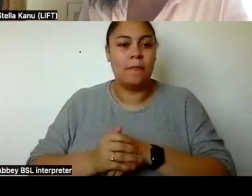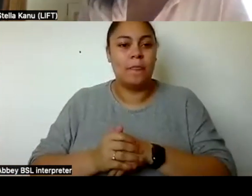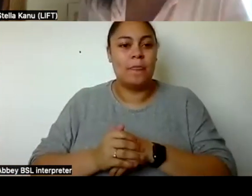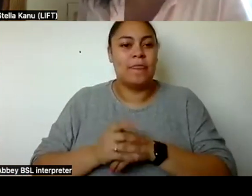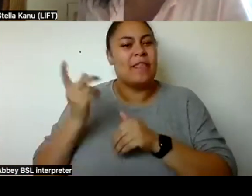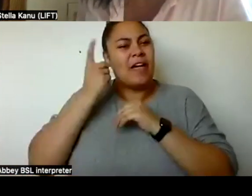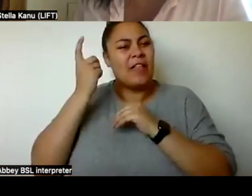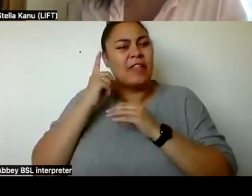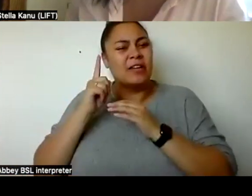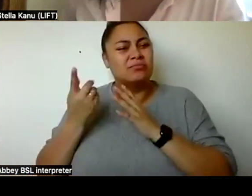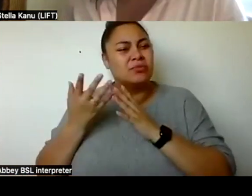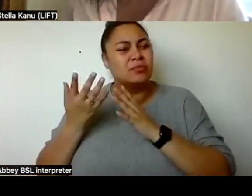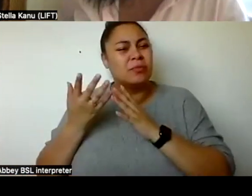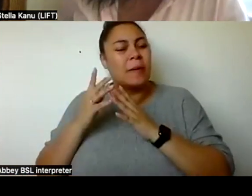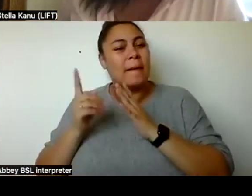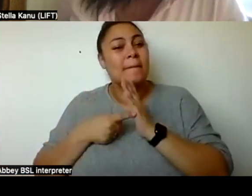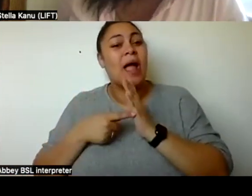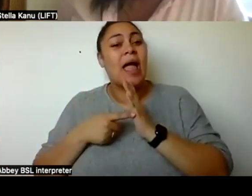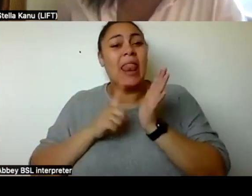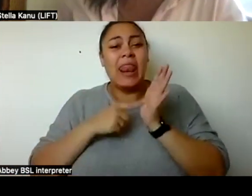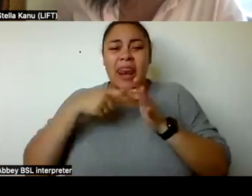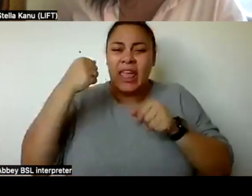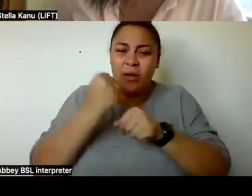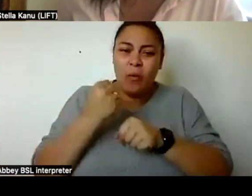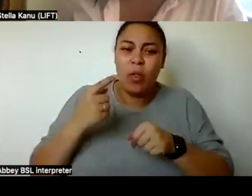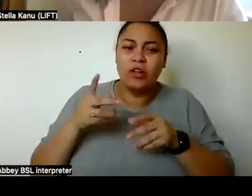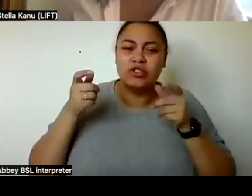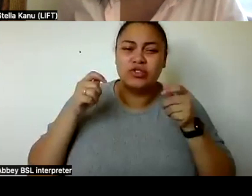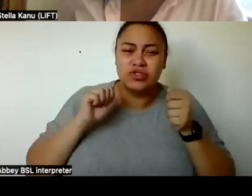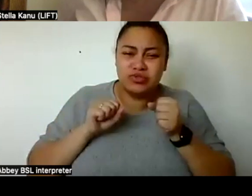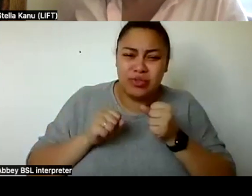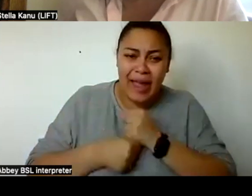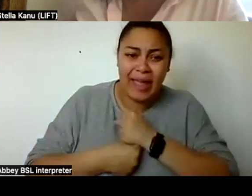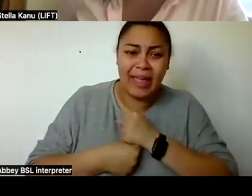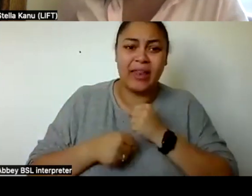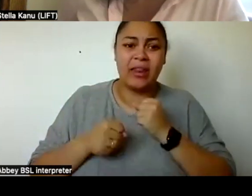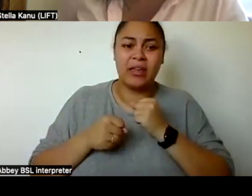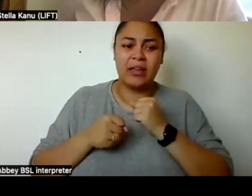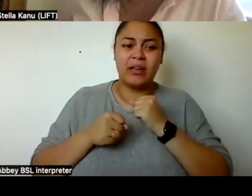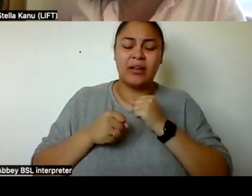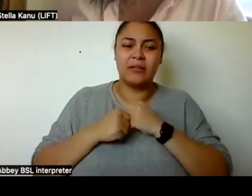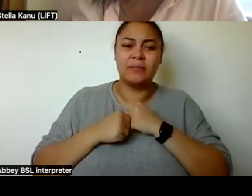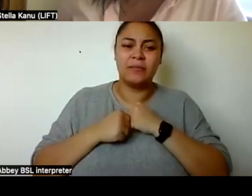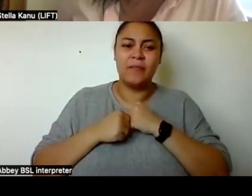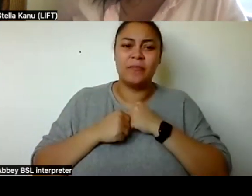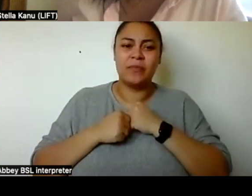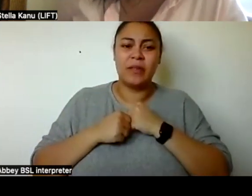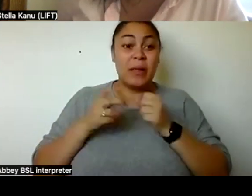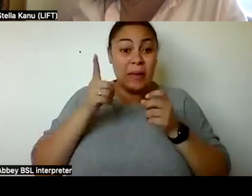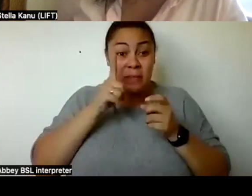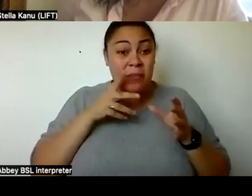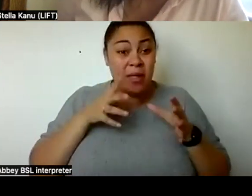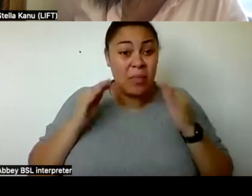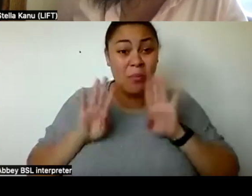there's something also about, the legal strain of all of this. So often we might have people on our board or in our networks